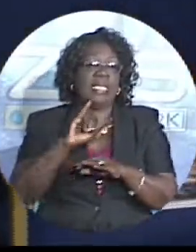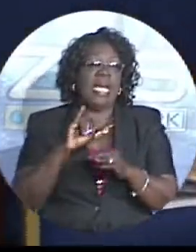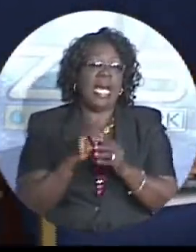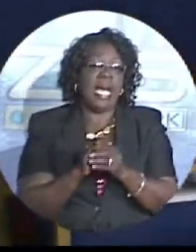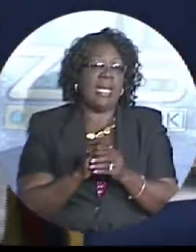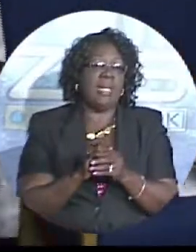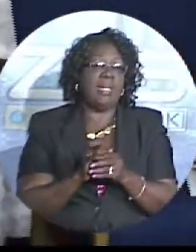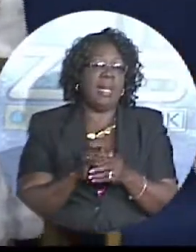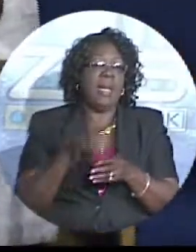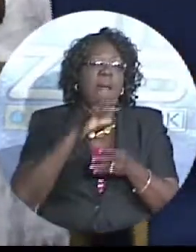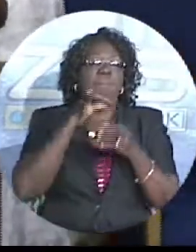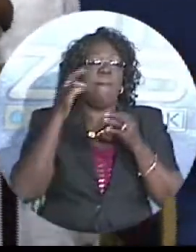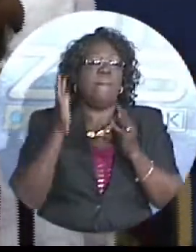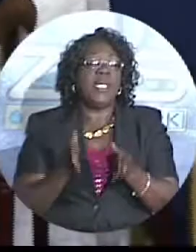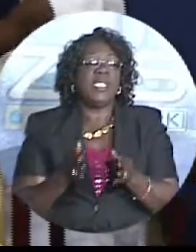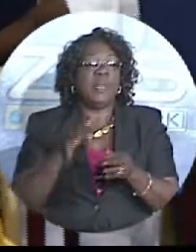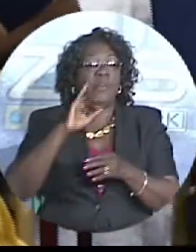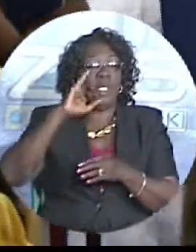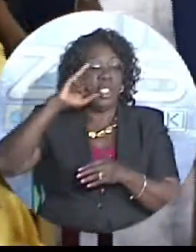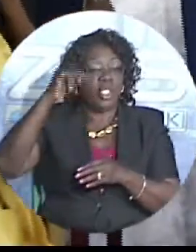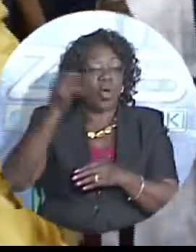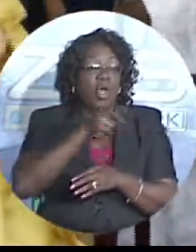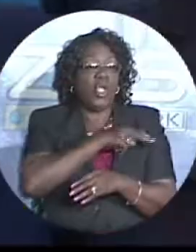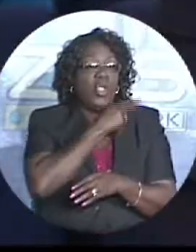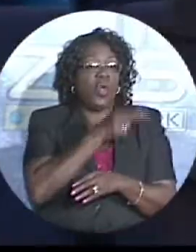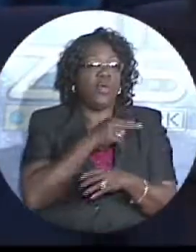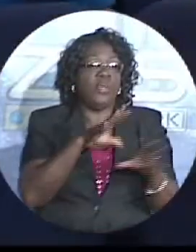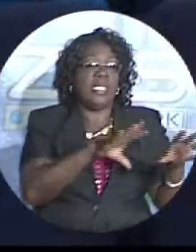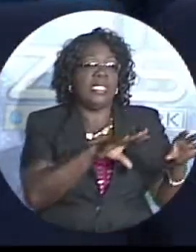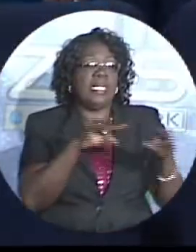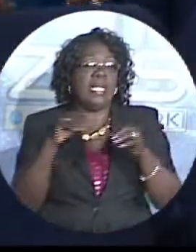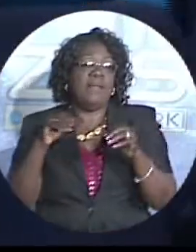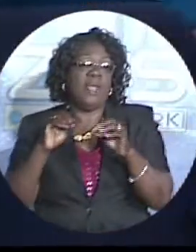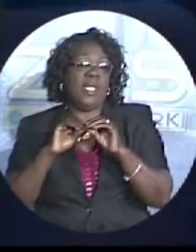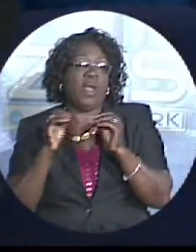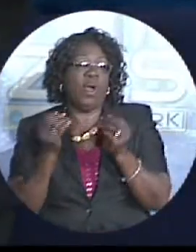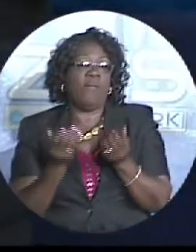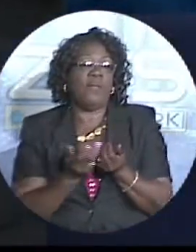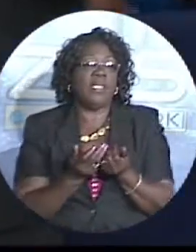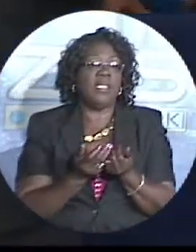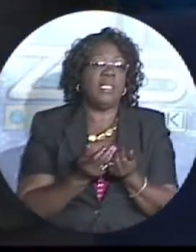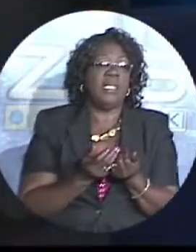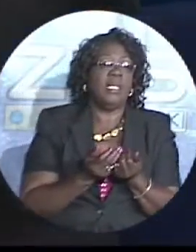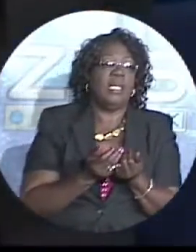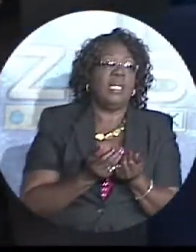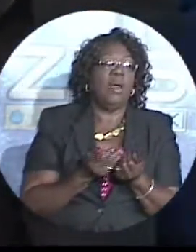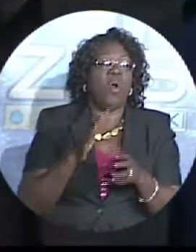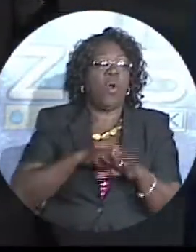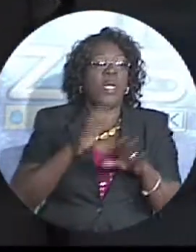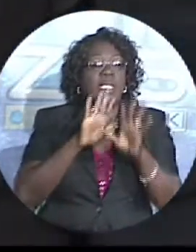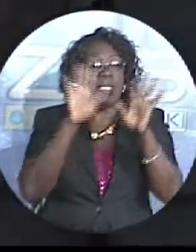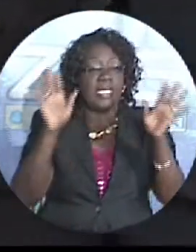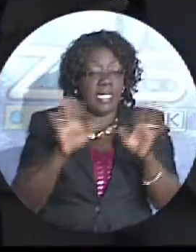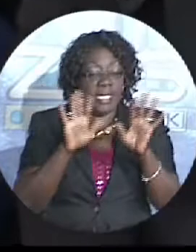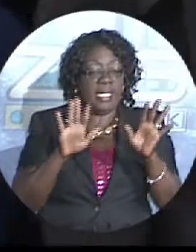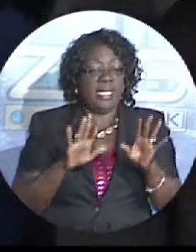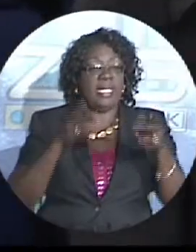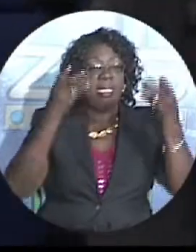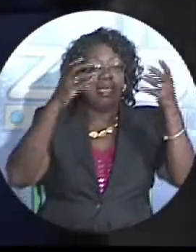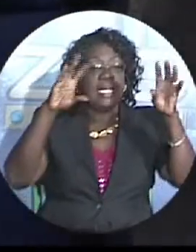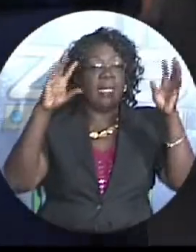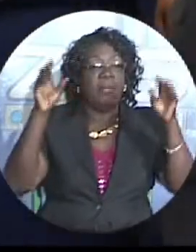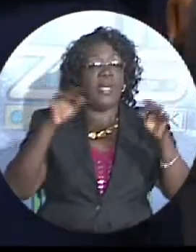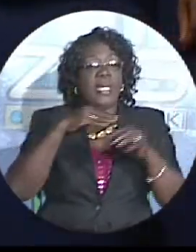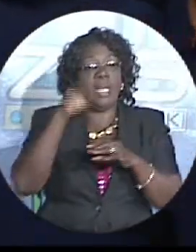office. And on Sunday, a special service of thanksgiving was held to honor Bishop Humes, who rose consistently in the ranks of the Church of